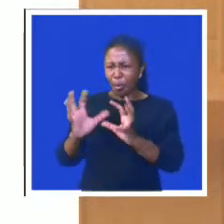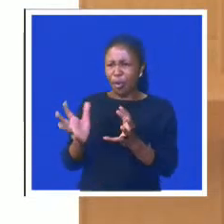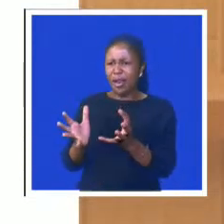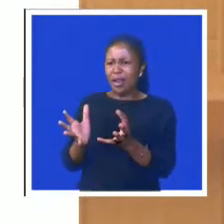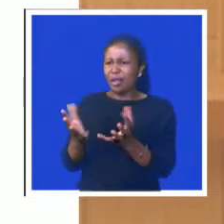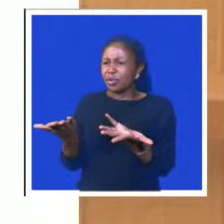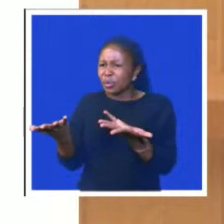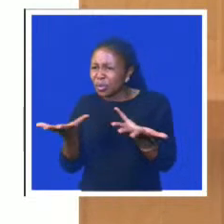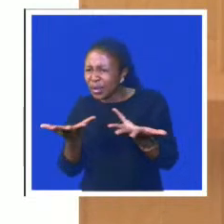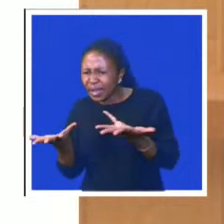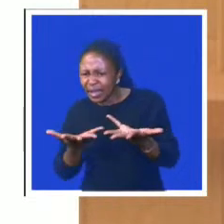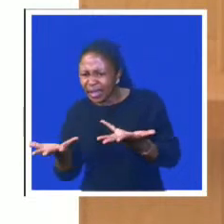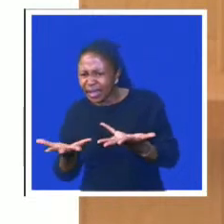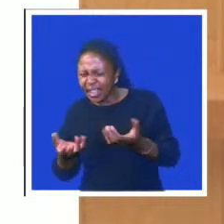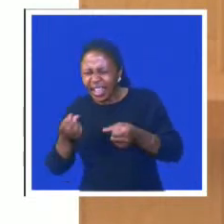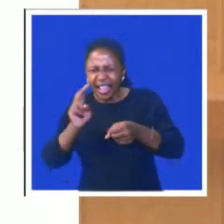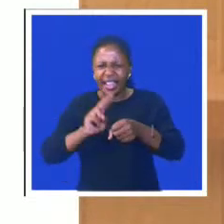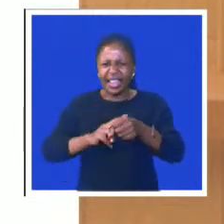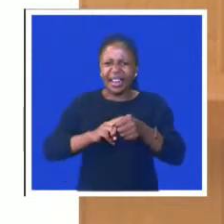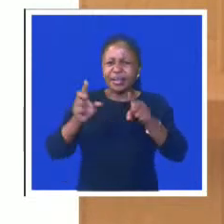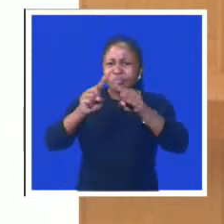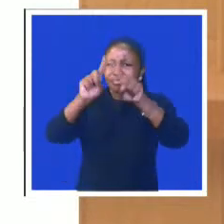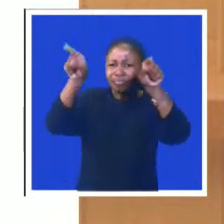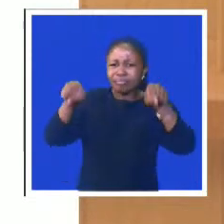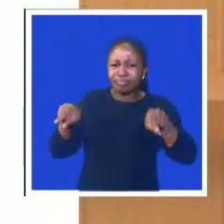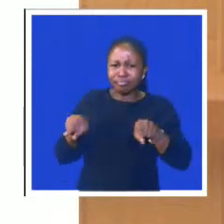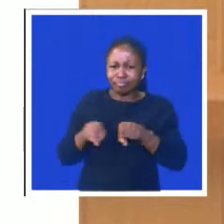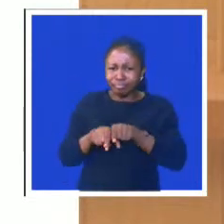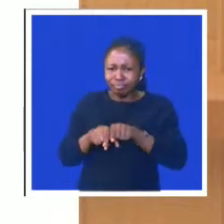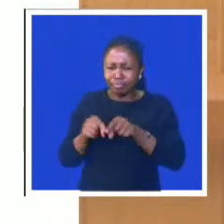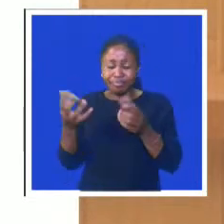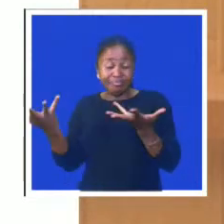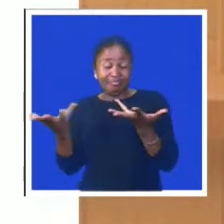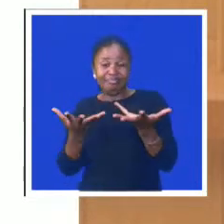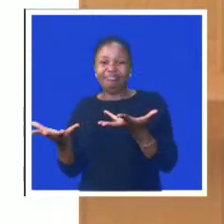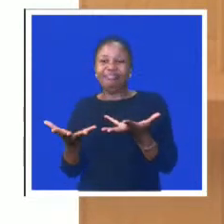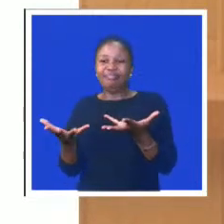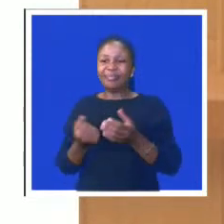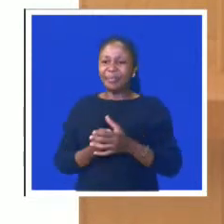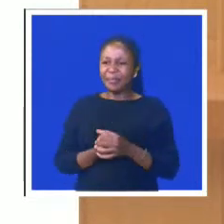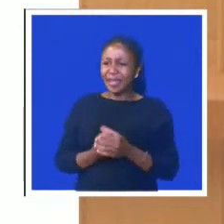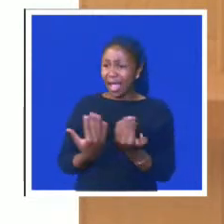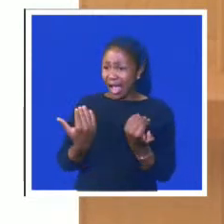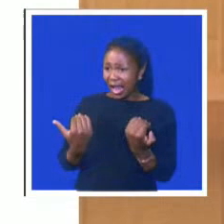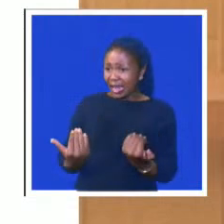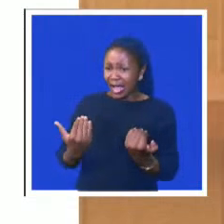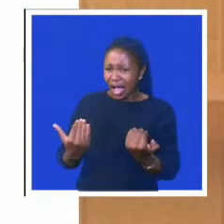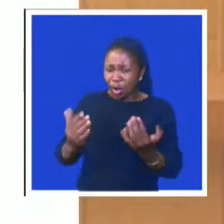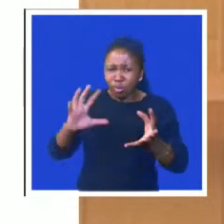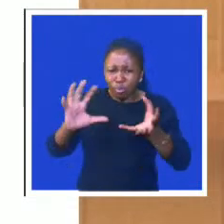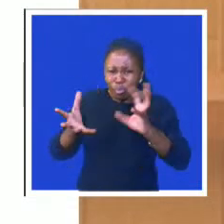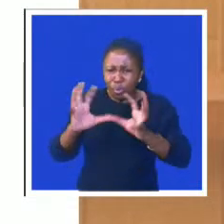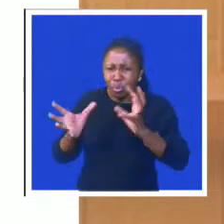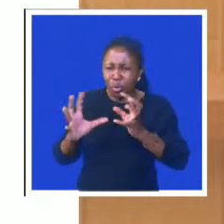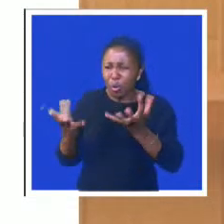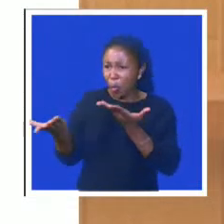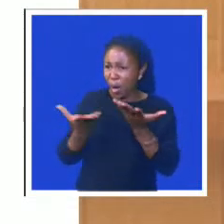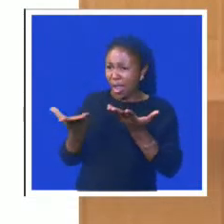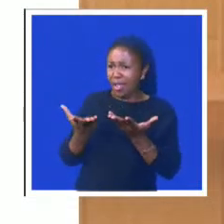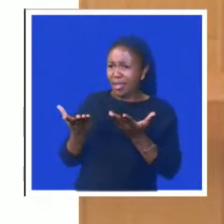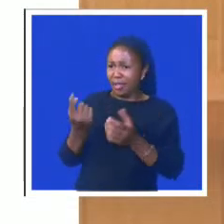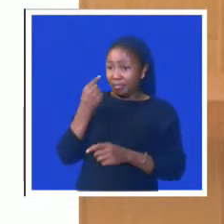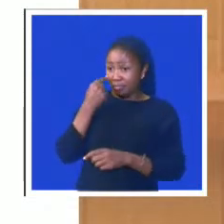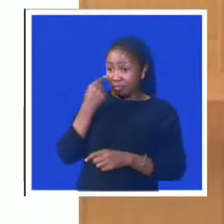then the box. Where is the ball now, dear learner? Oh yes,